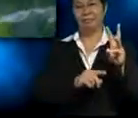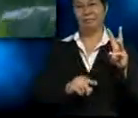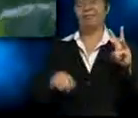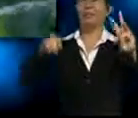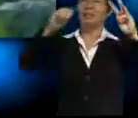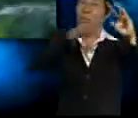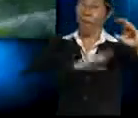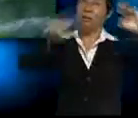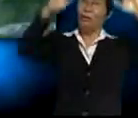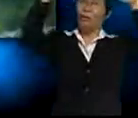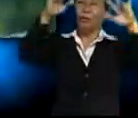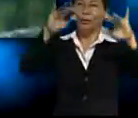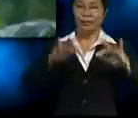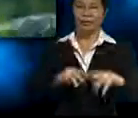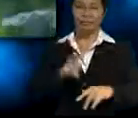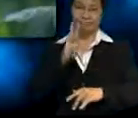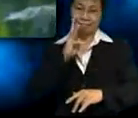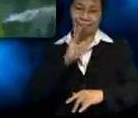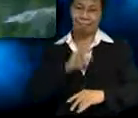and rain.